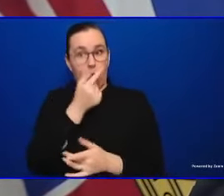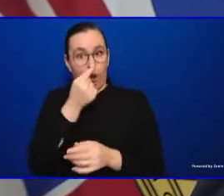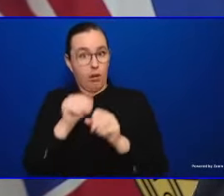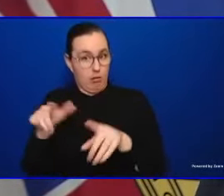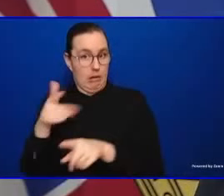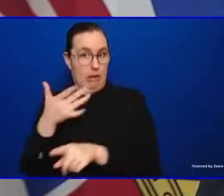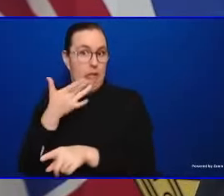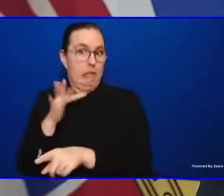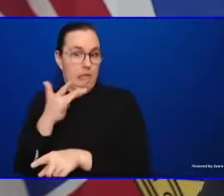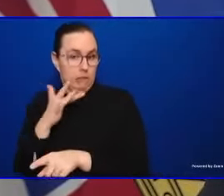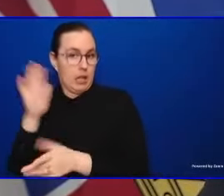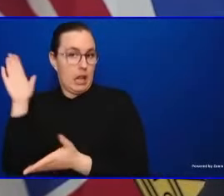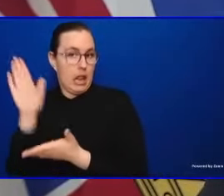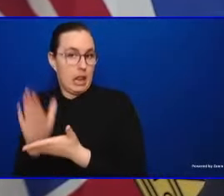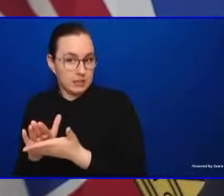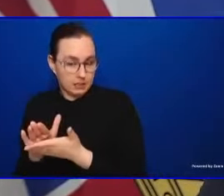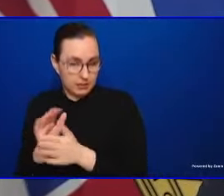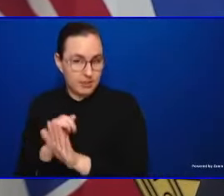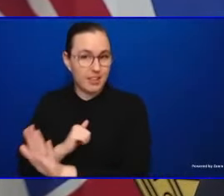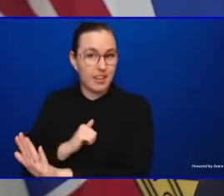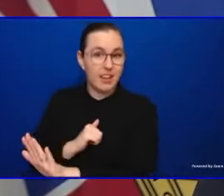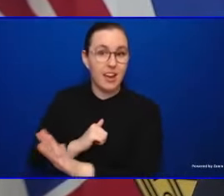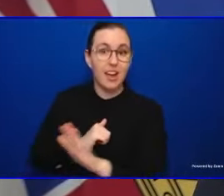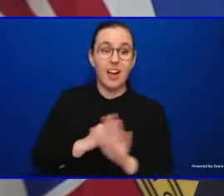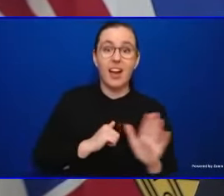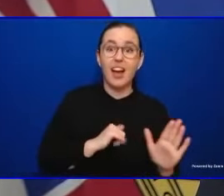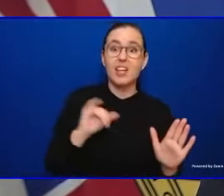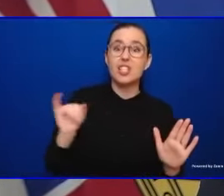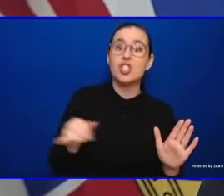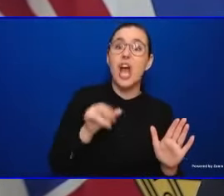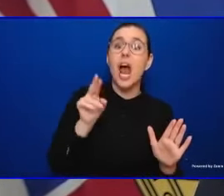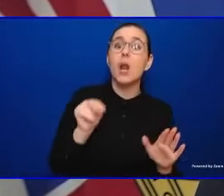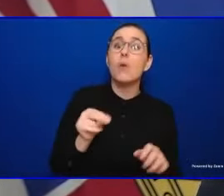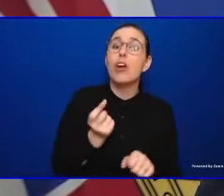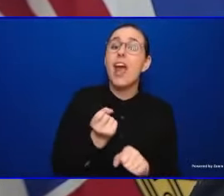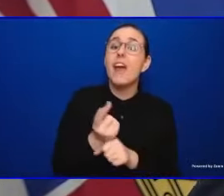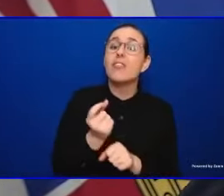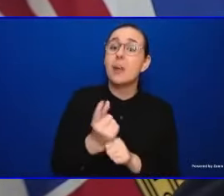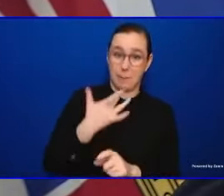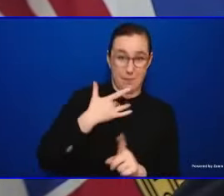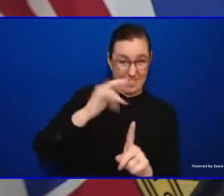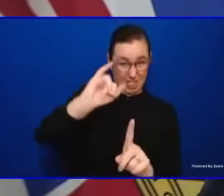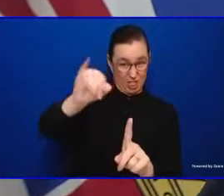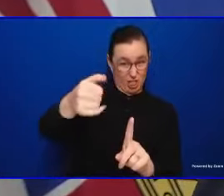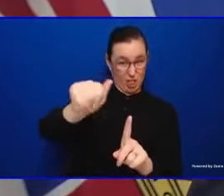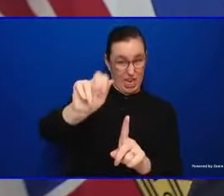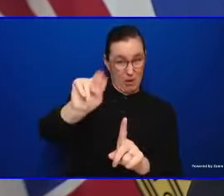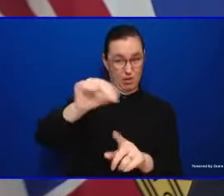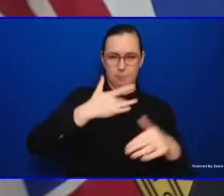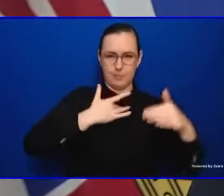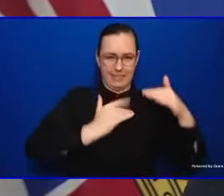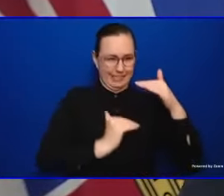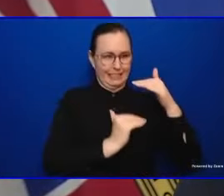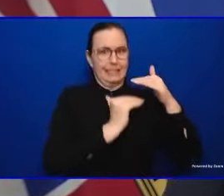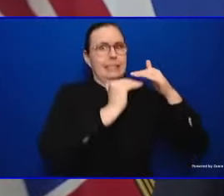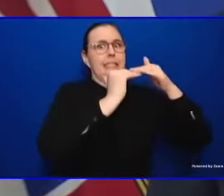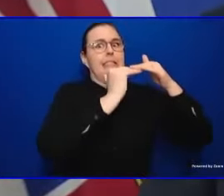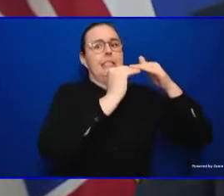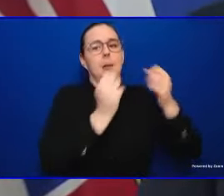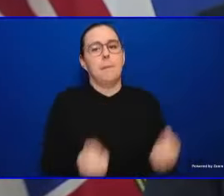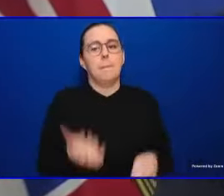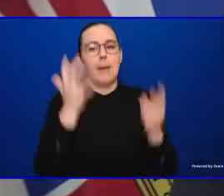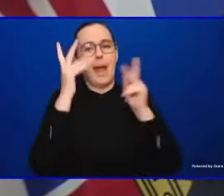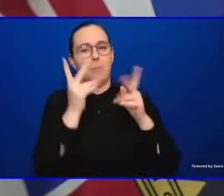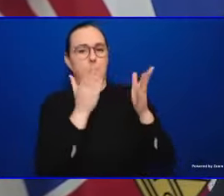is typically more people in our hospitals in January, such that in this date, before the COVID pandemic